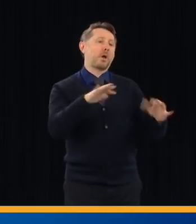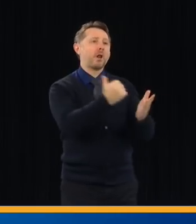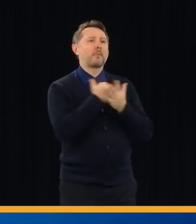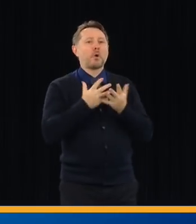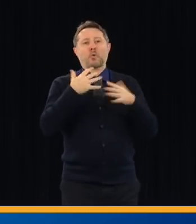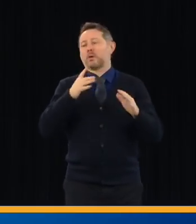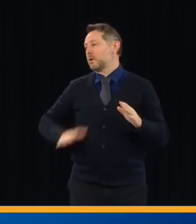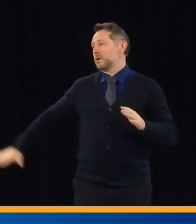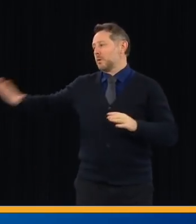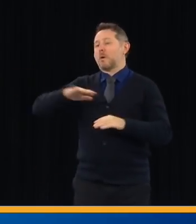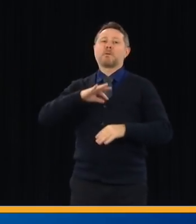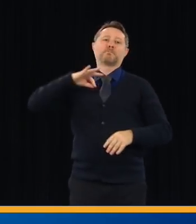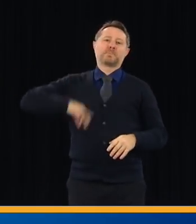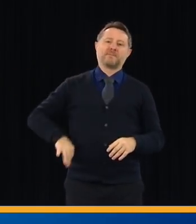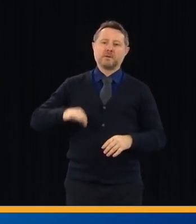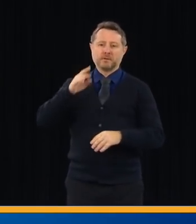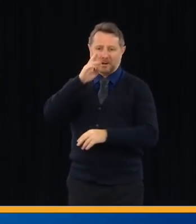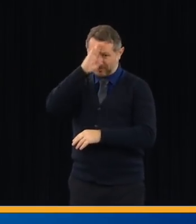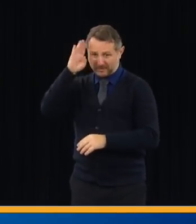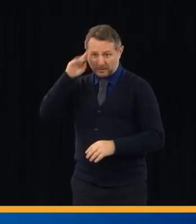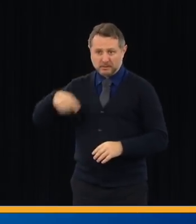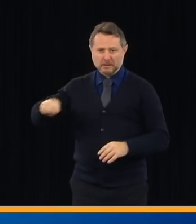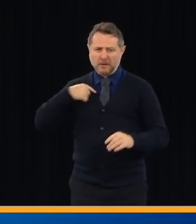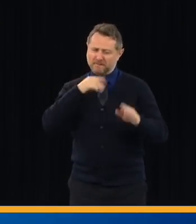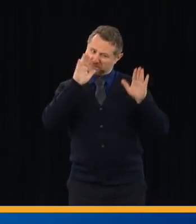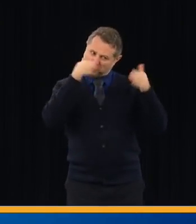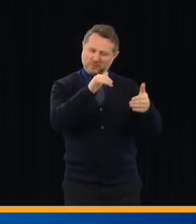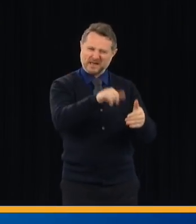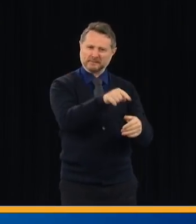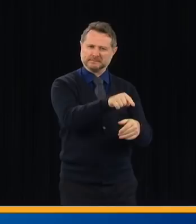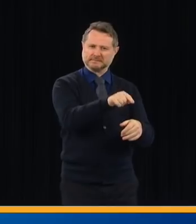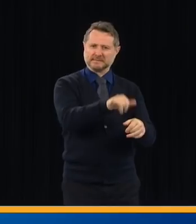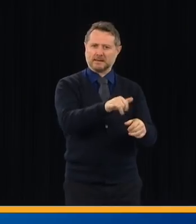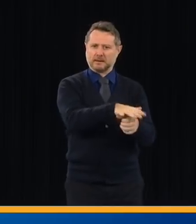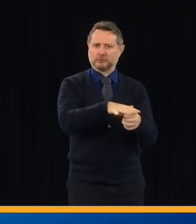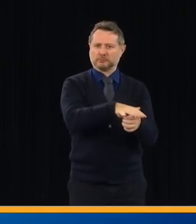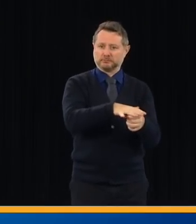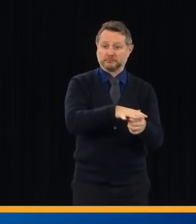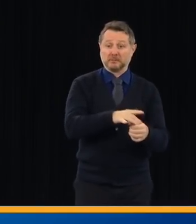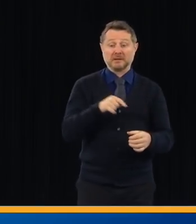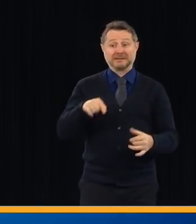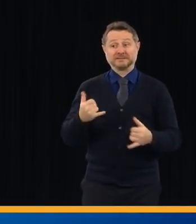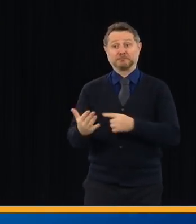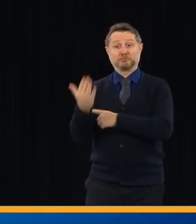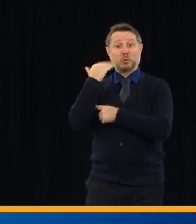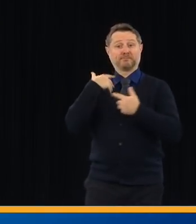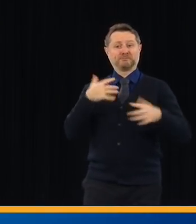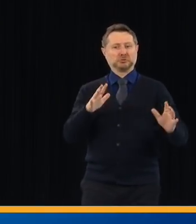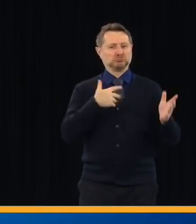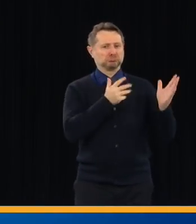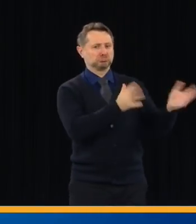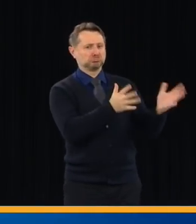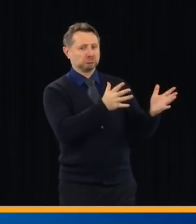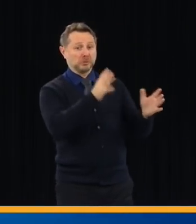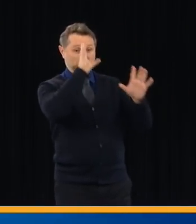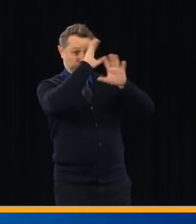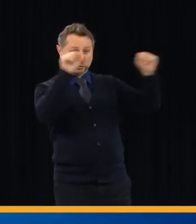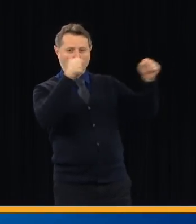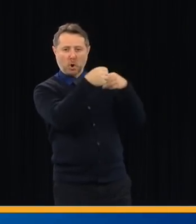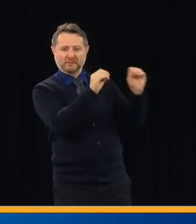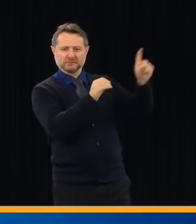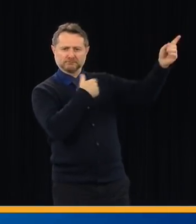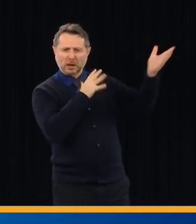a top focus for us. I spoke to the White House today on planning the